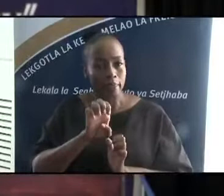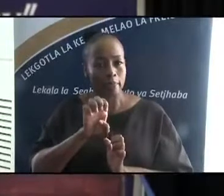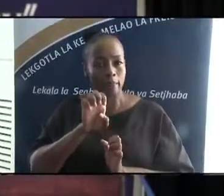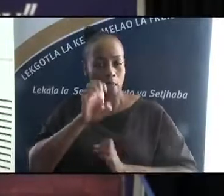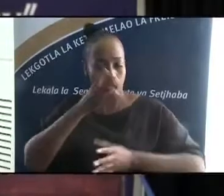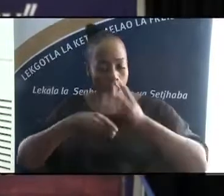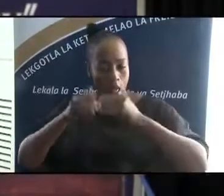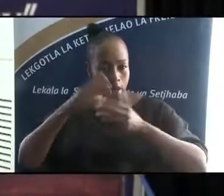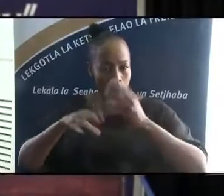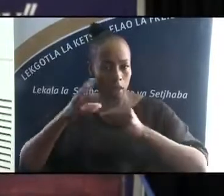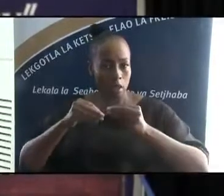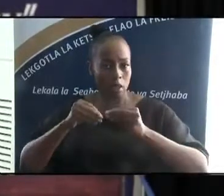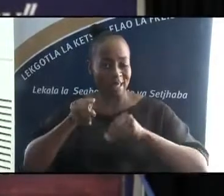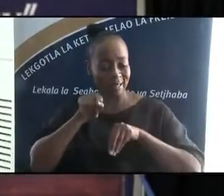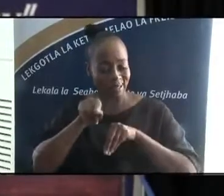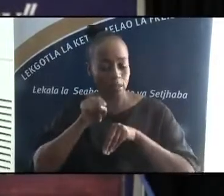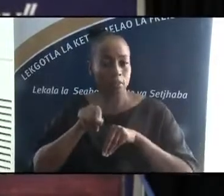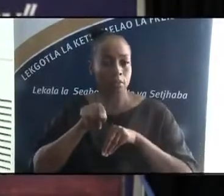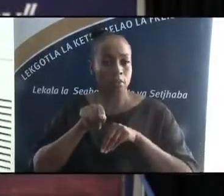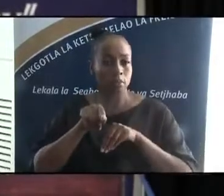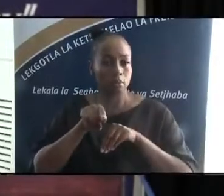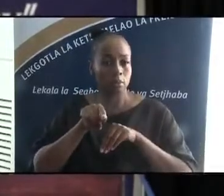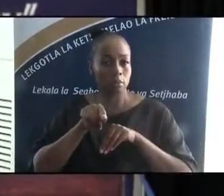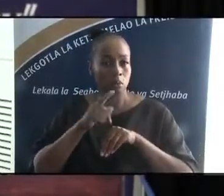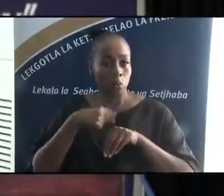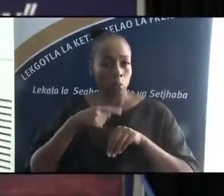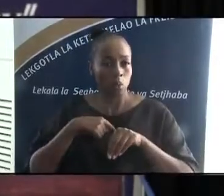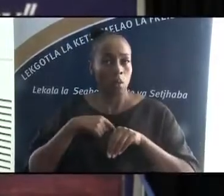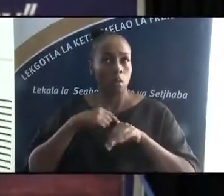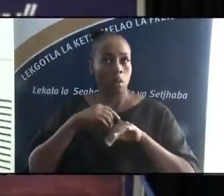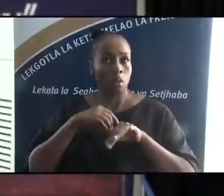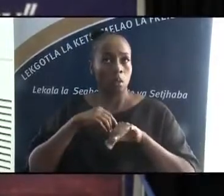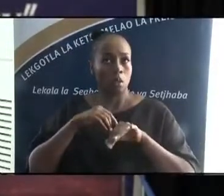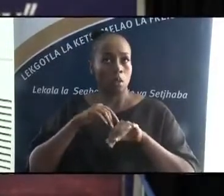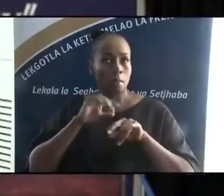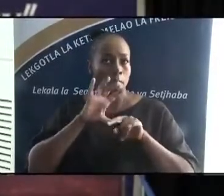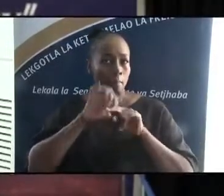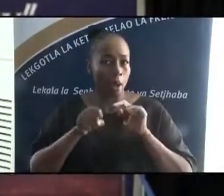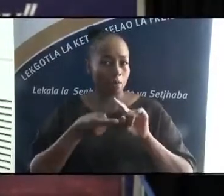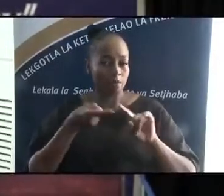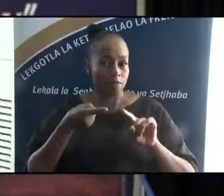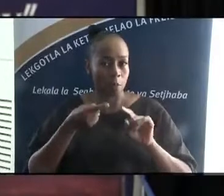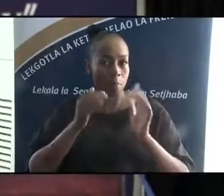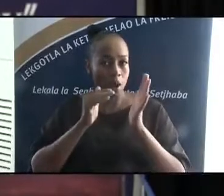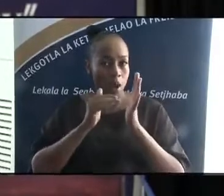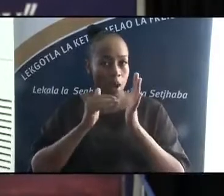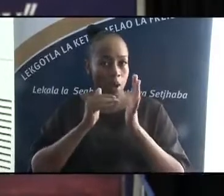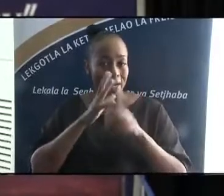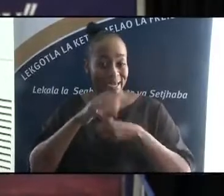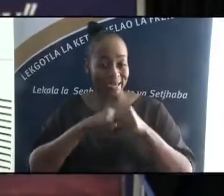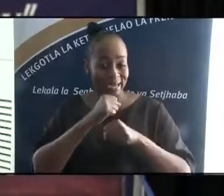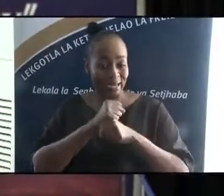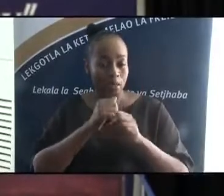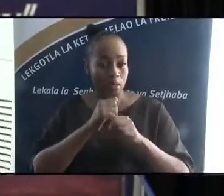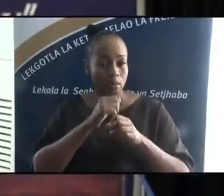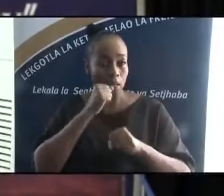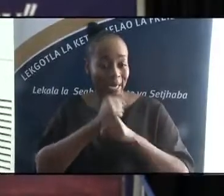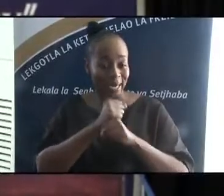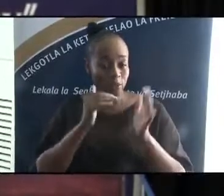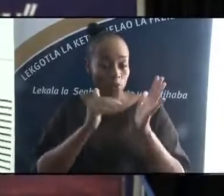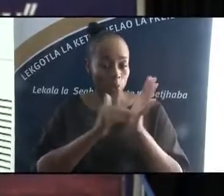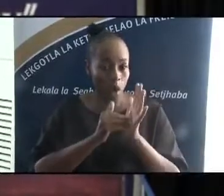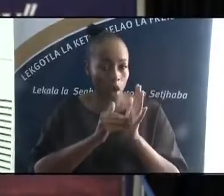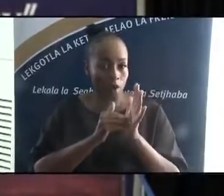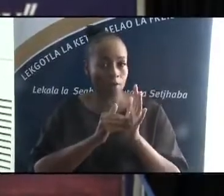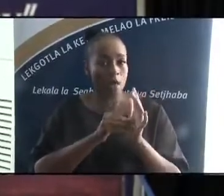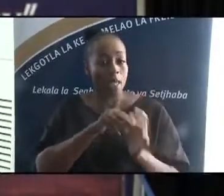e-learning is an issue that was sharply raised by one of our grade 12s during the budget competition that MEC Tate